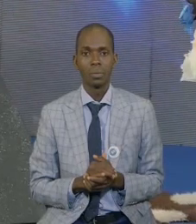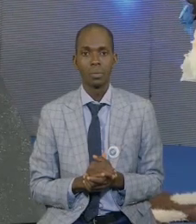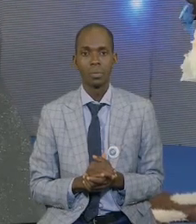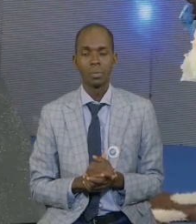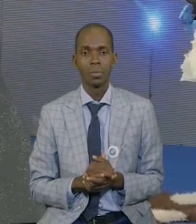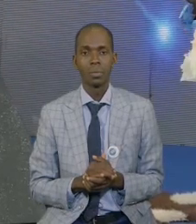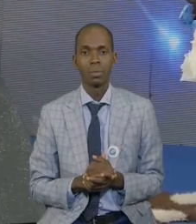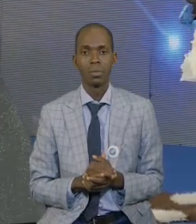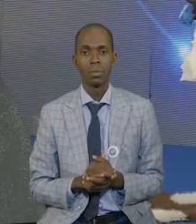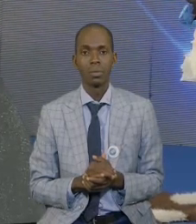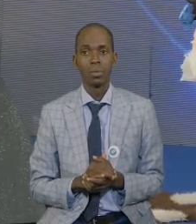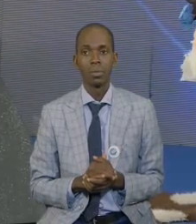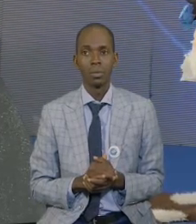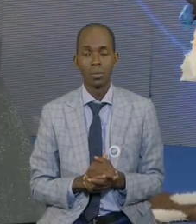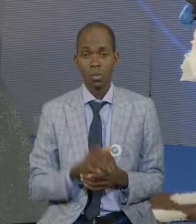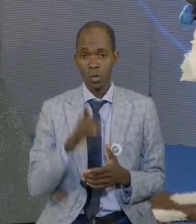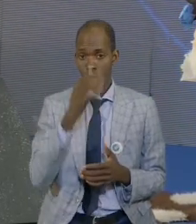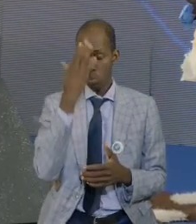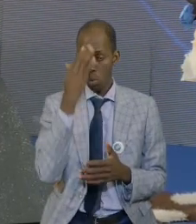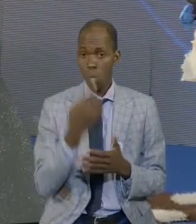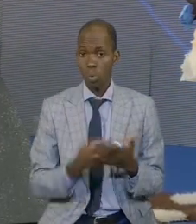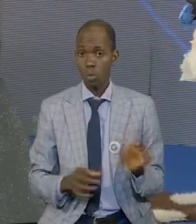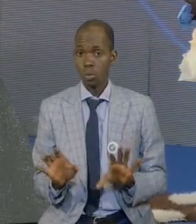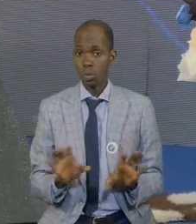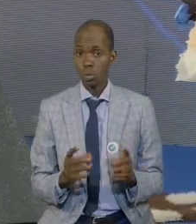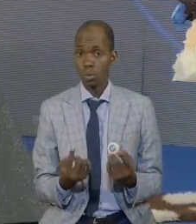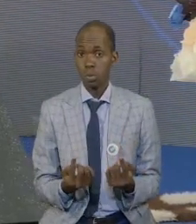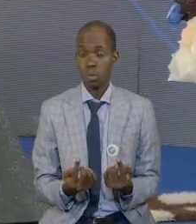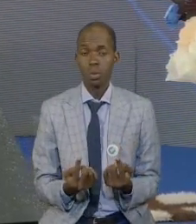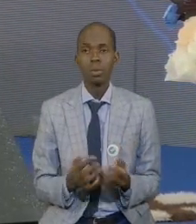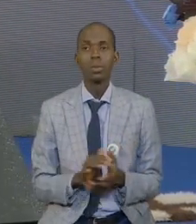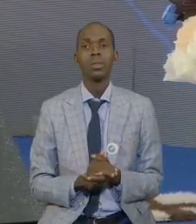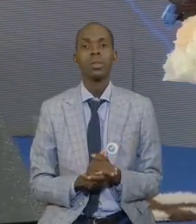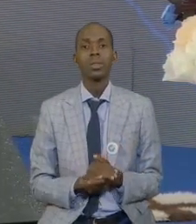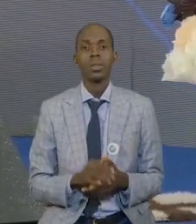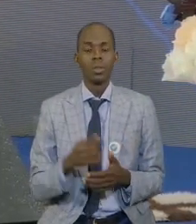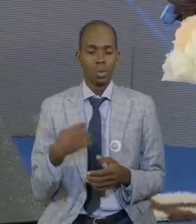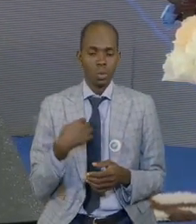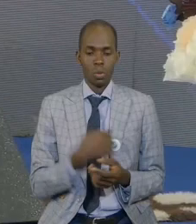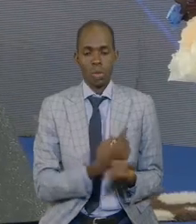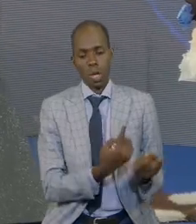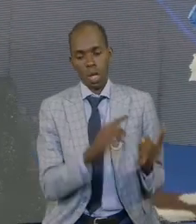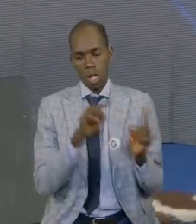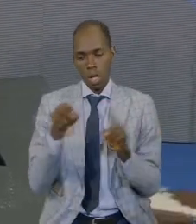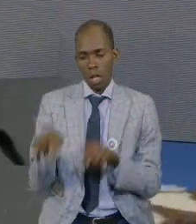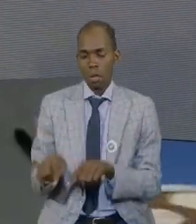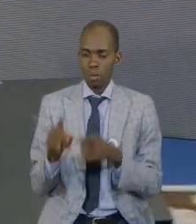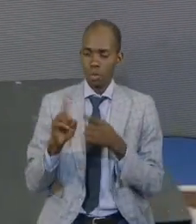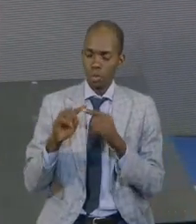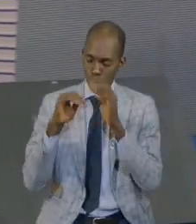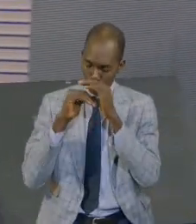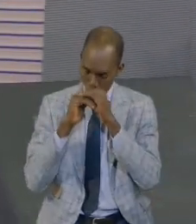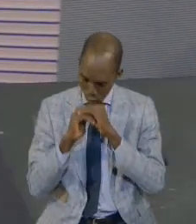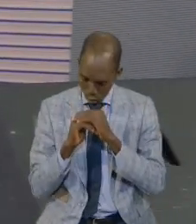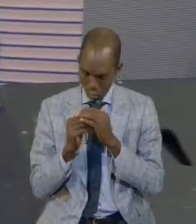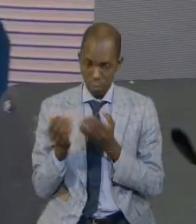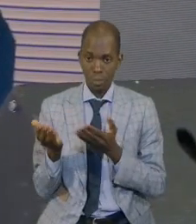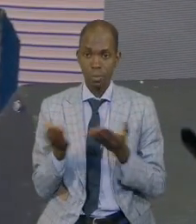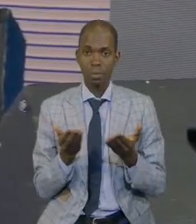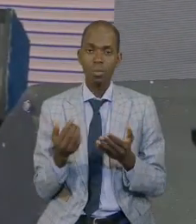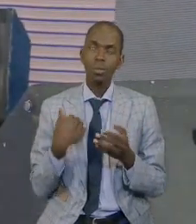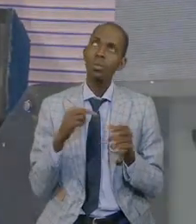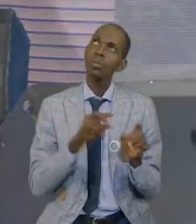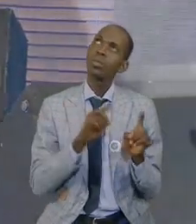you know what to do we come to a worship service we look up to